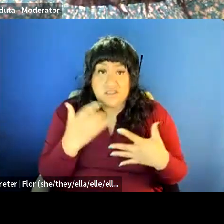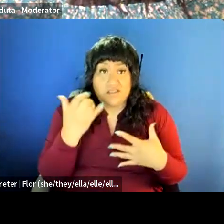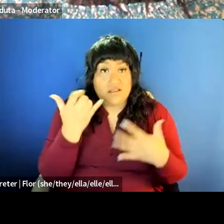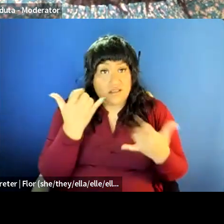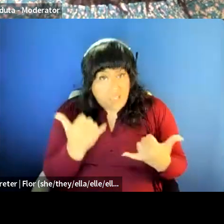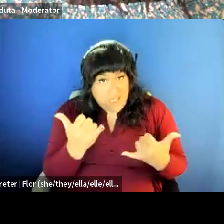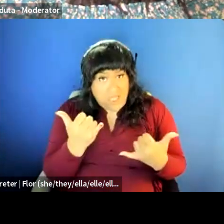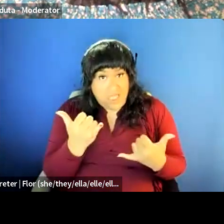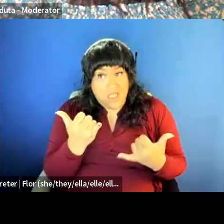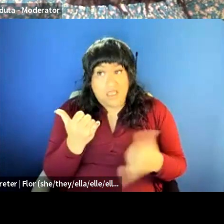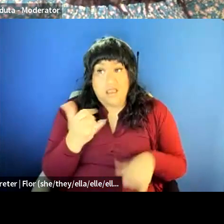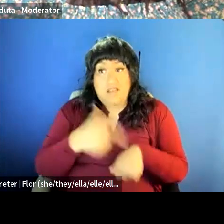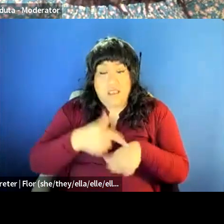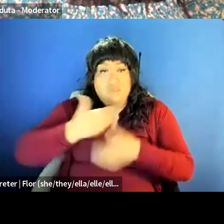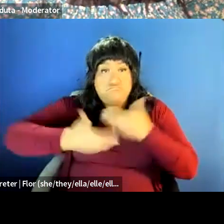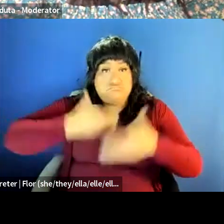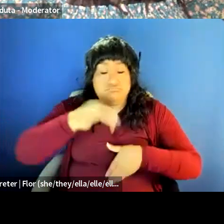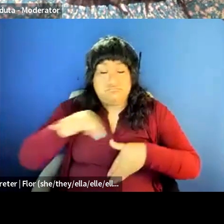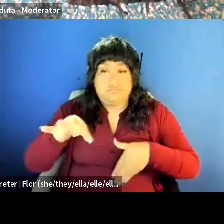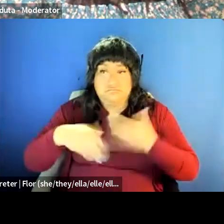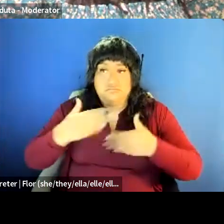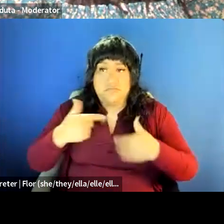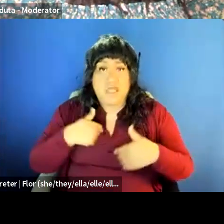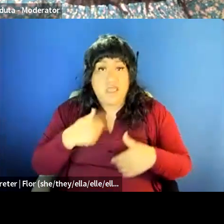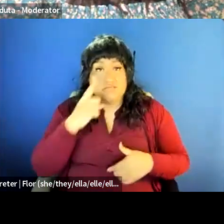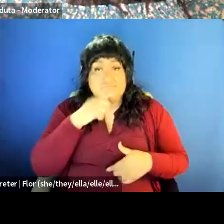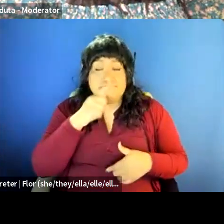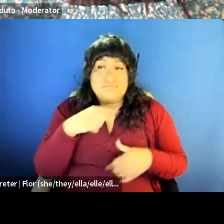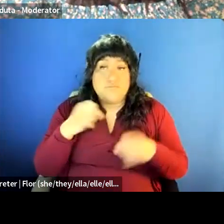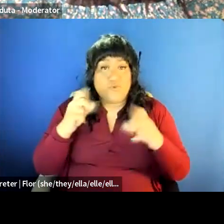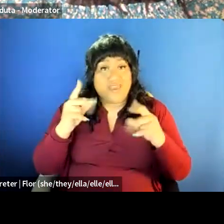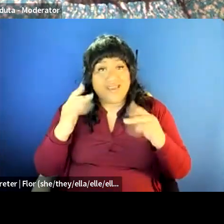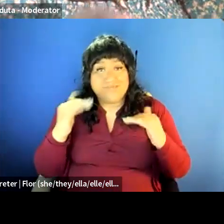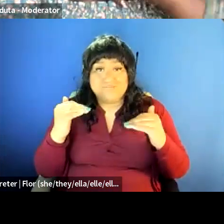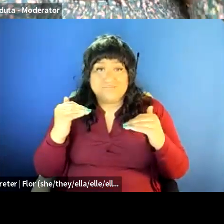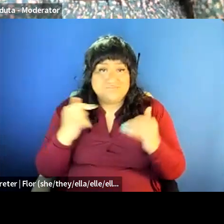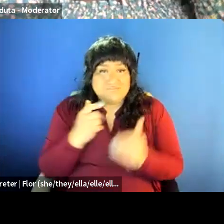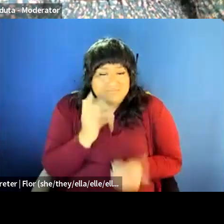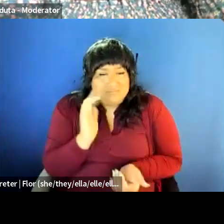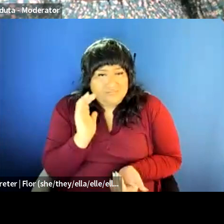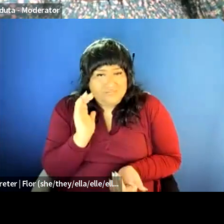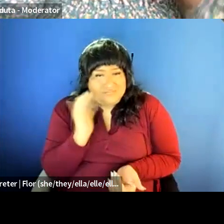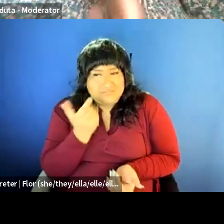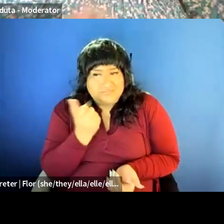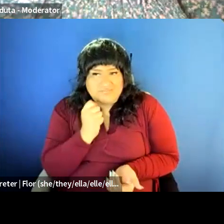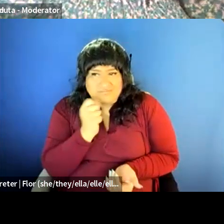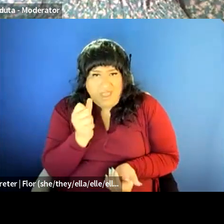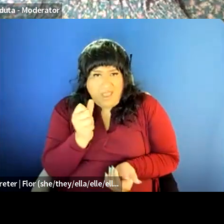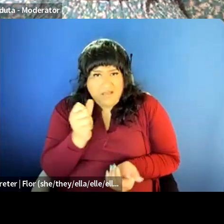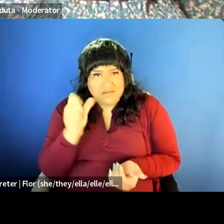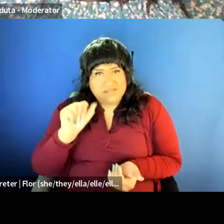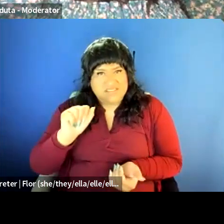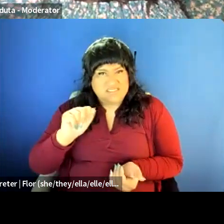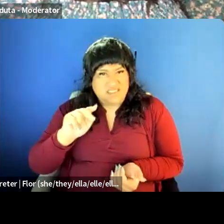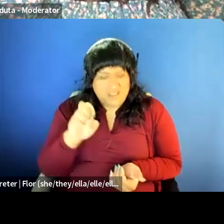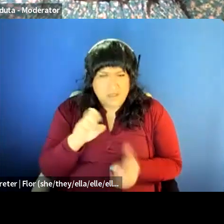to now, I'm pretending to be okay all the time, so I don't, you know, appear not sane. And the thing that no one ever did, which I